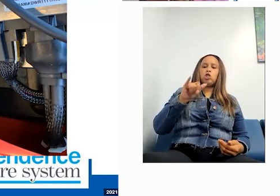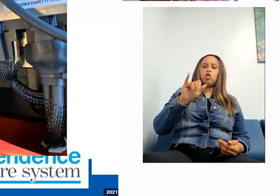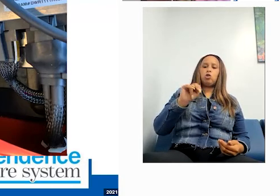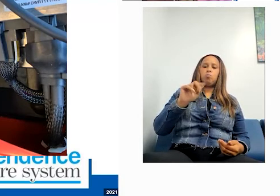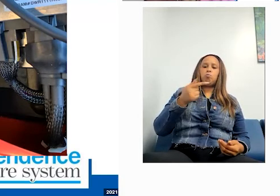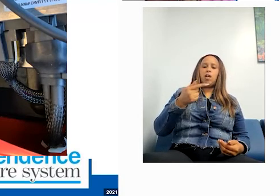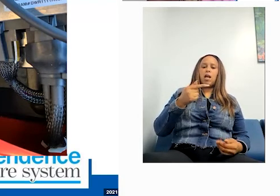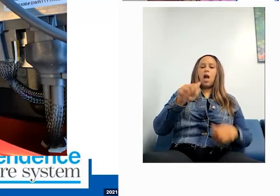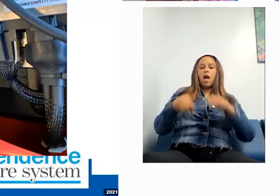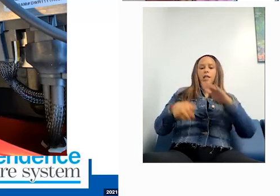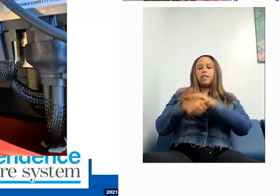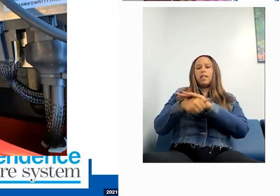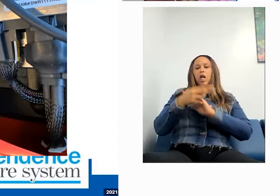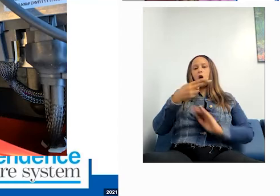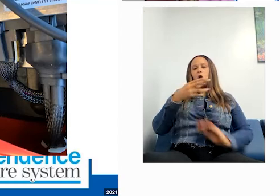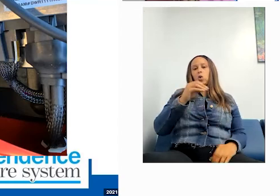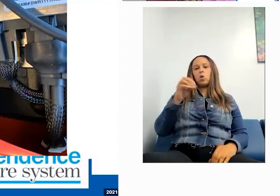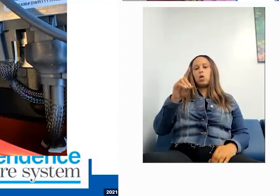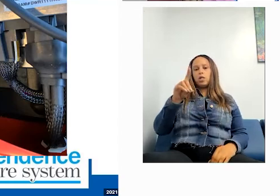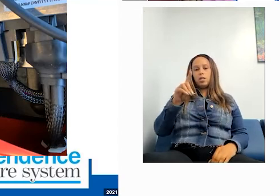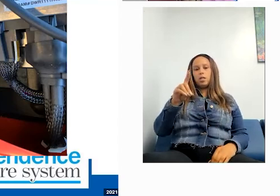hood that